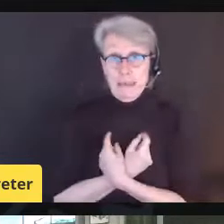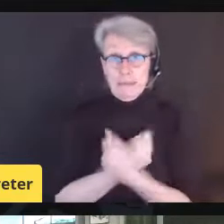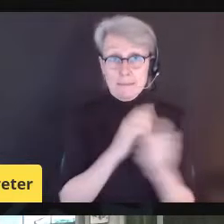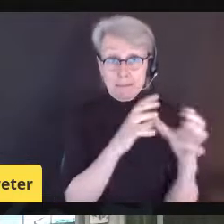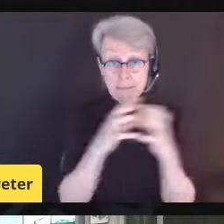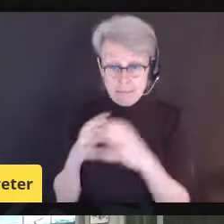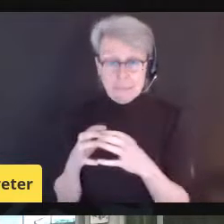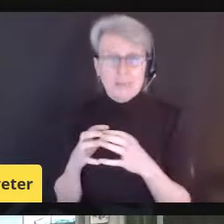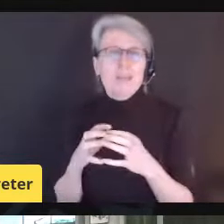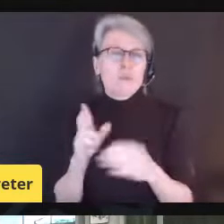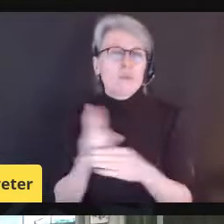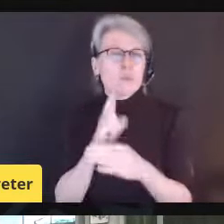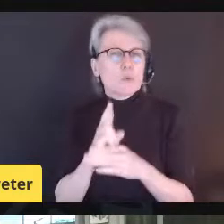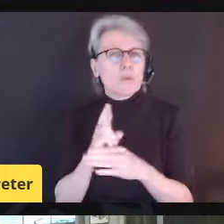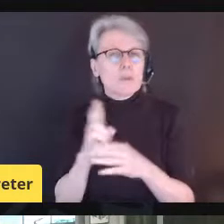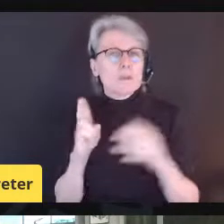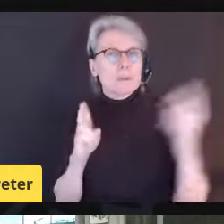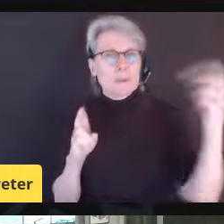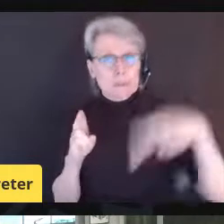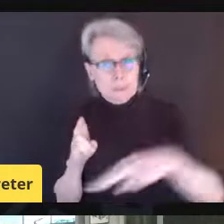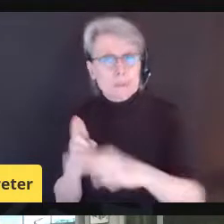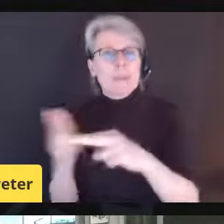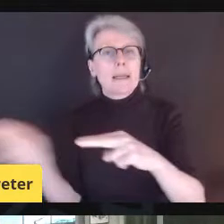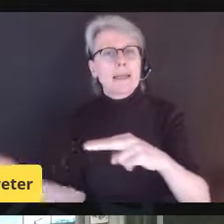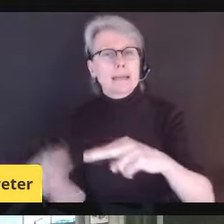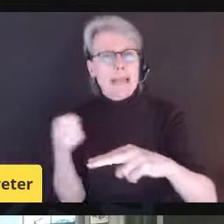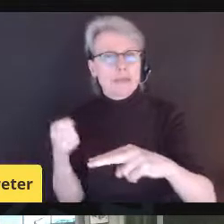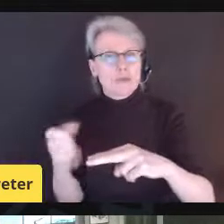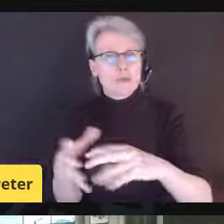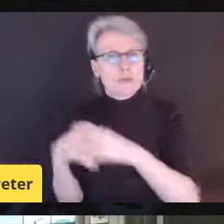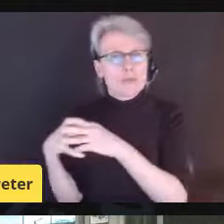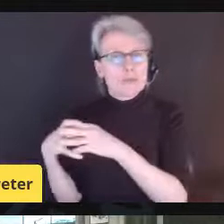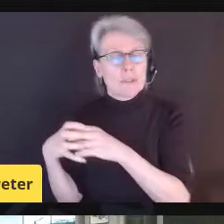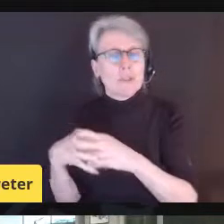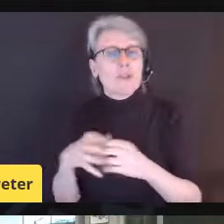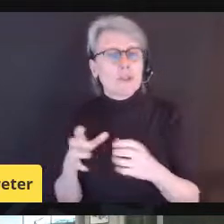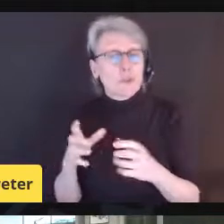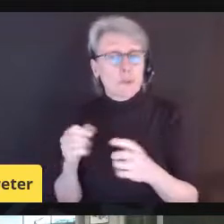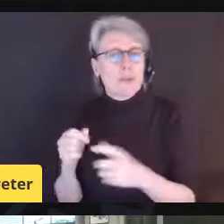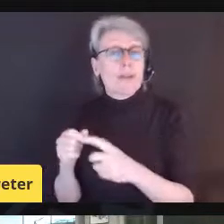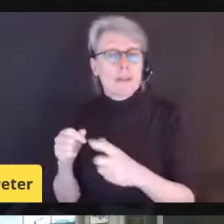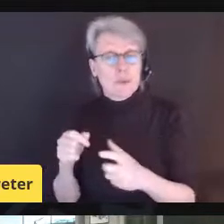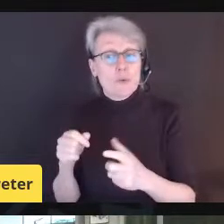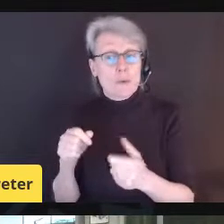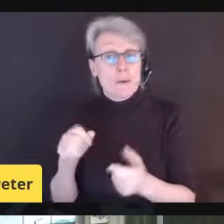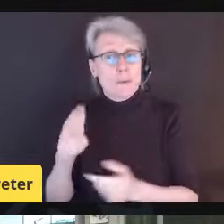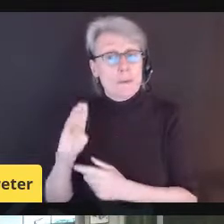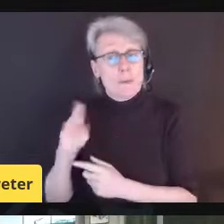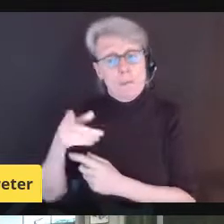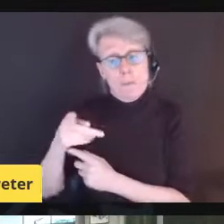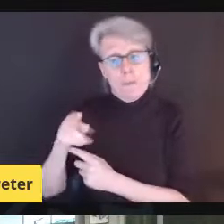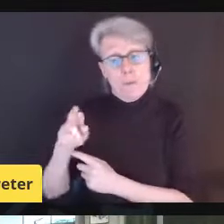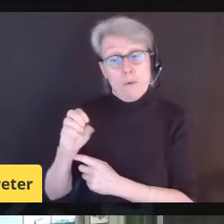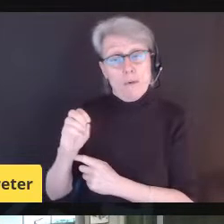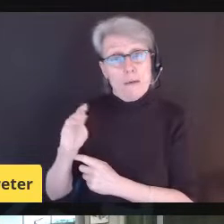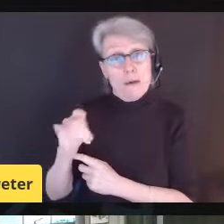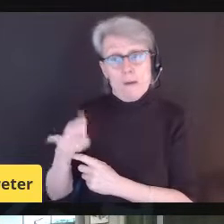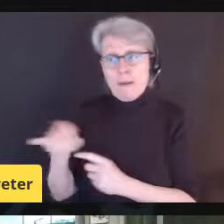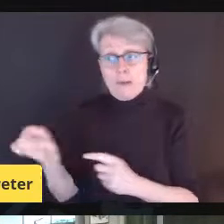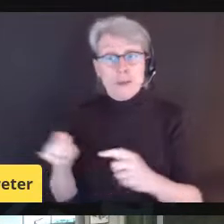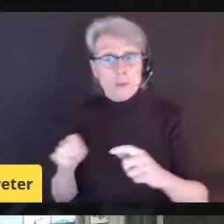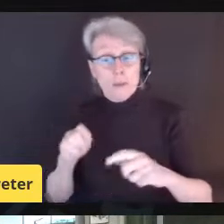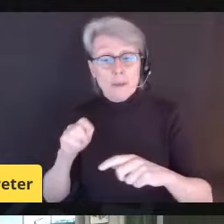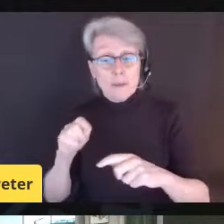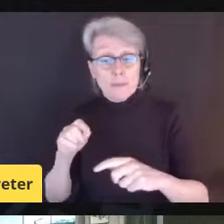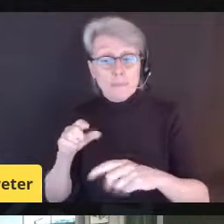in nets and stuff. And you can either like put the probiotic on, or mainly what we're doing is we